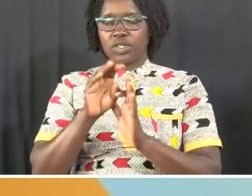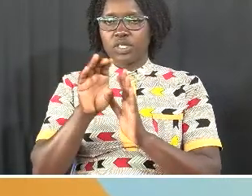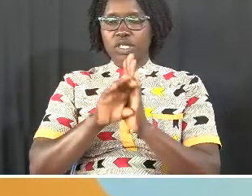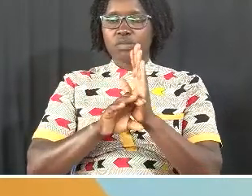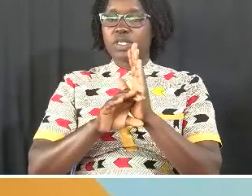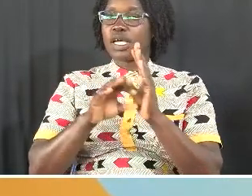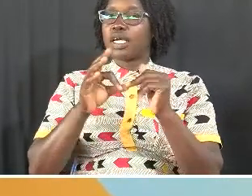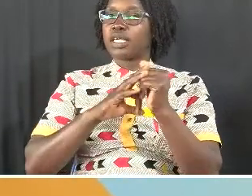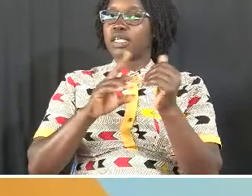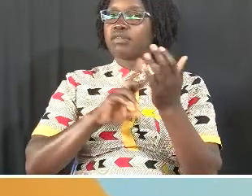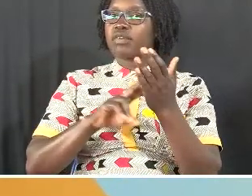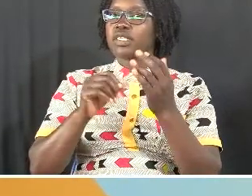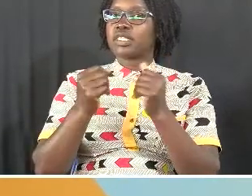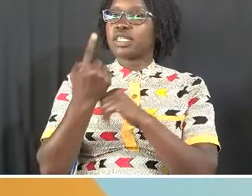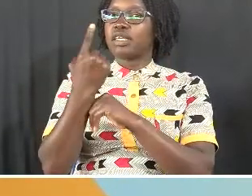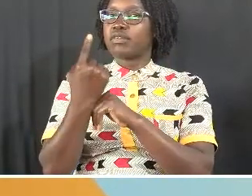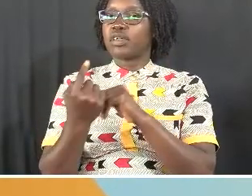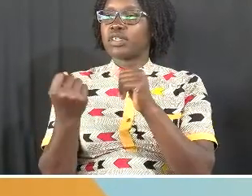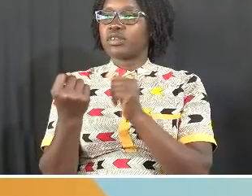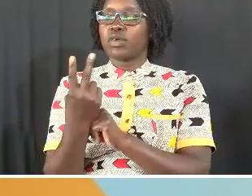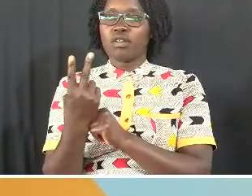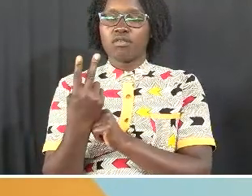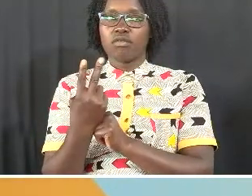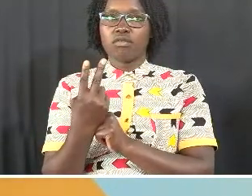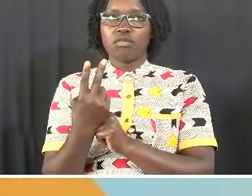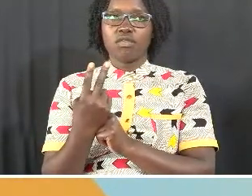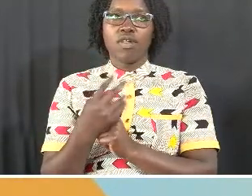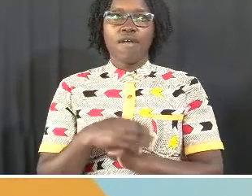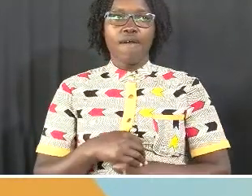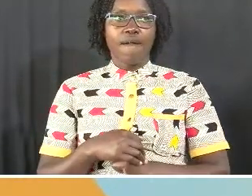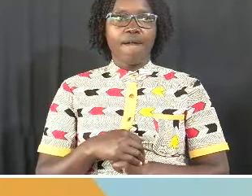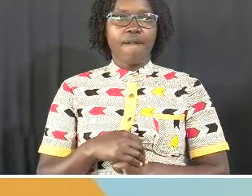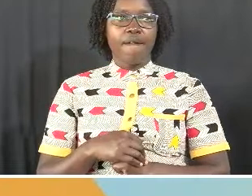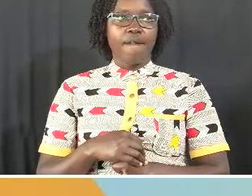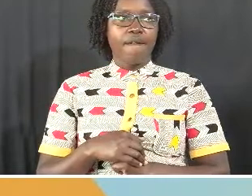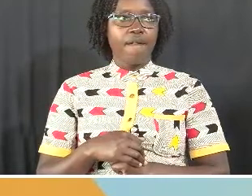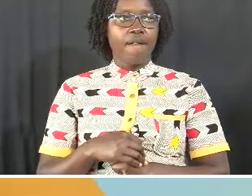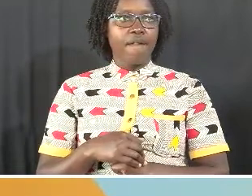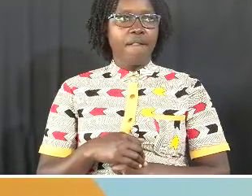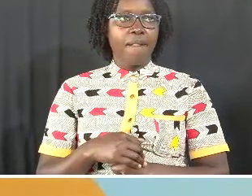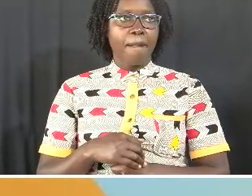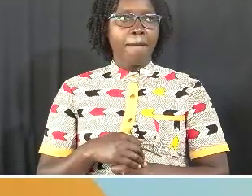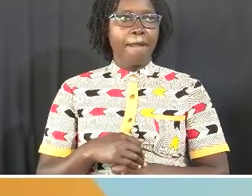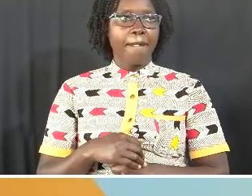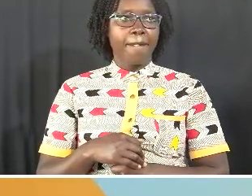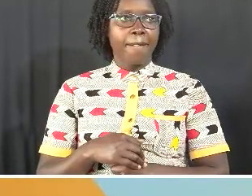11 to 12. You'll read that one at home because I'm crashing to finish.